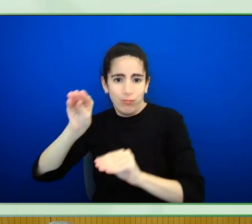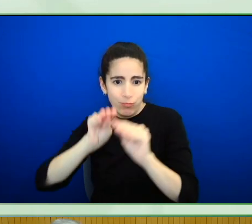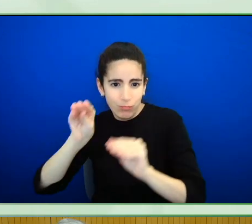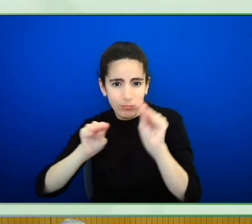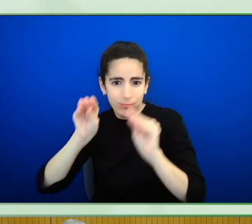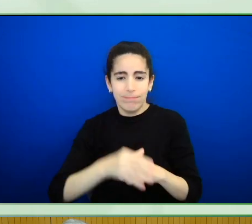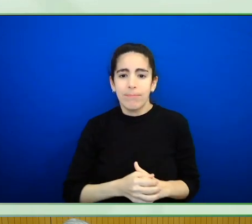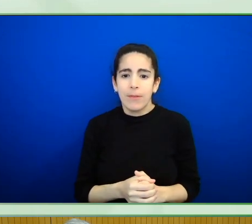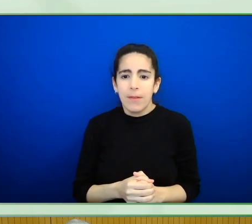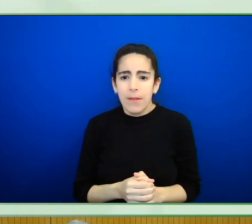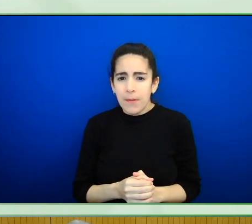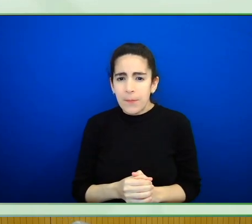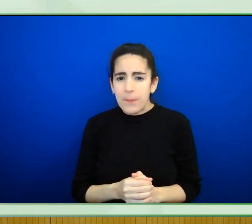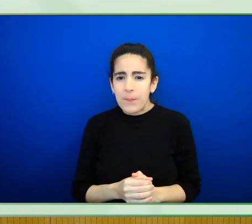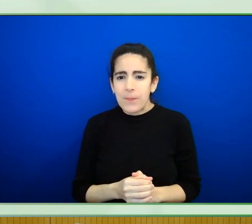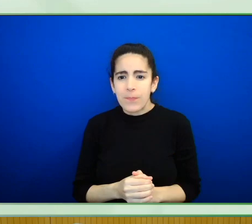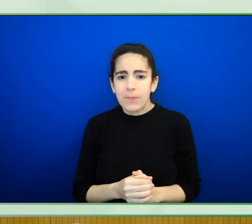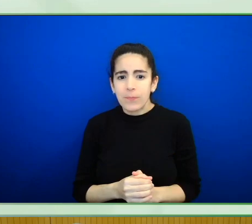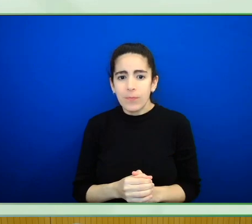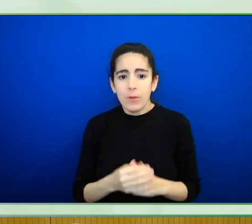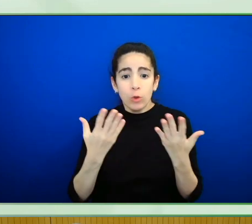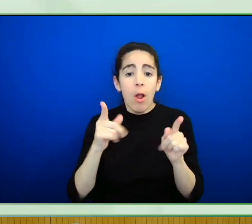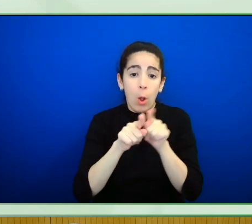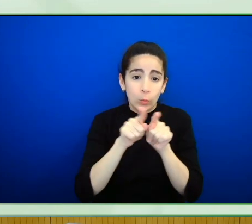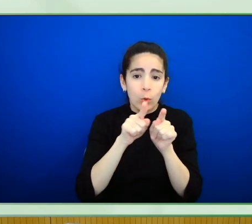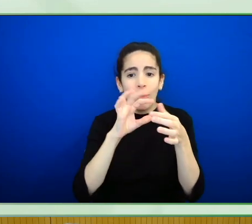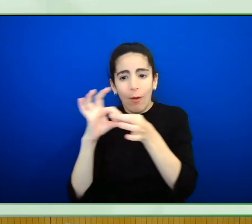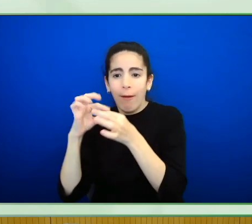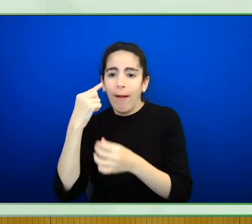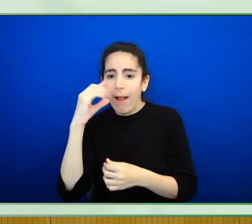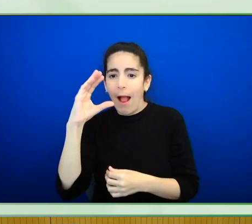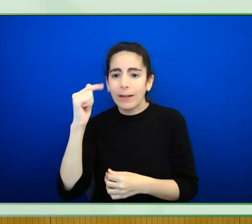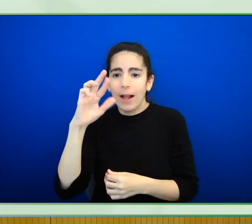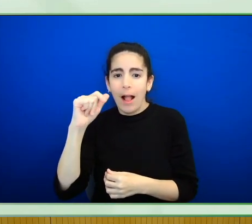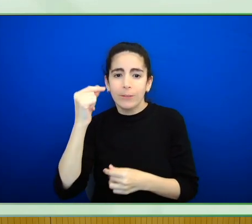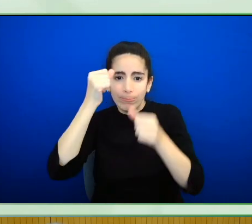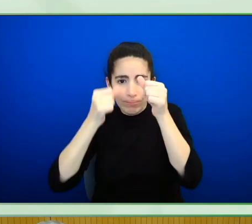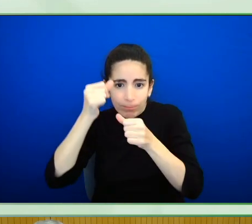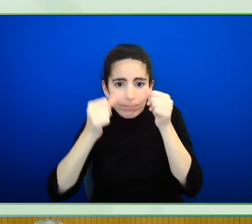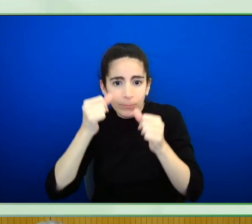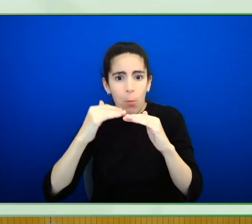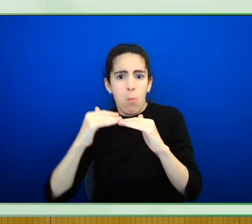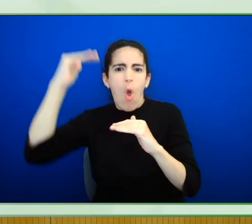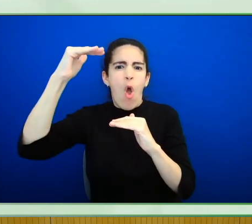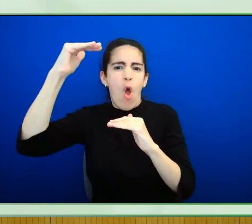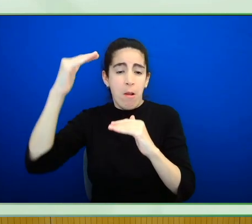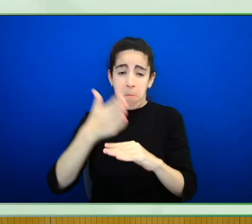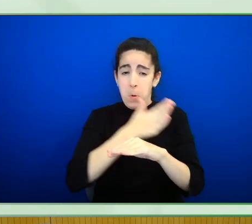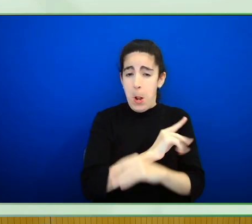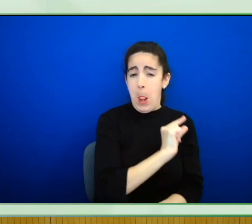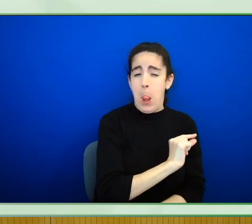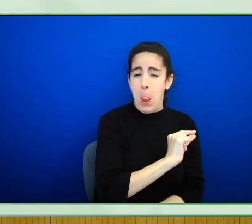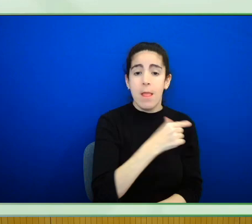cataract surgery increased by 50% at the district and sub-district hospital level. So this is the impact